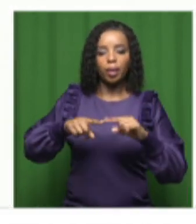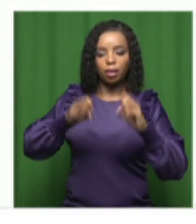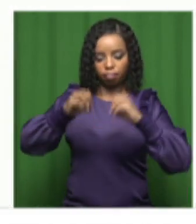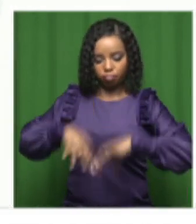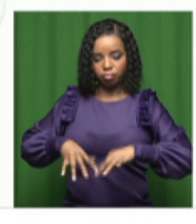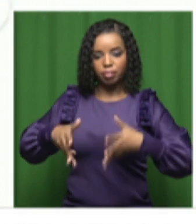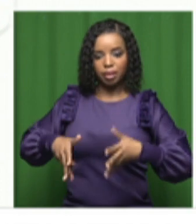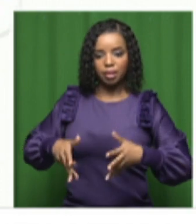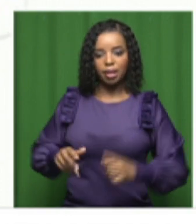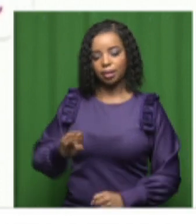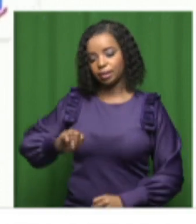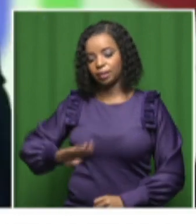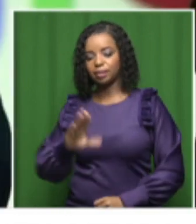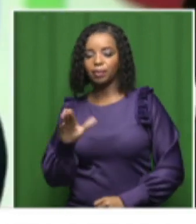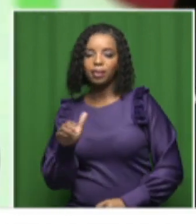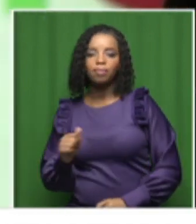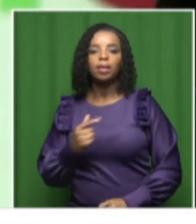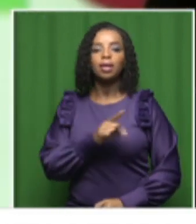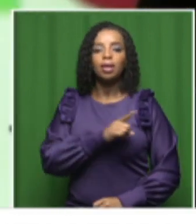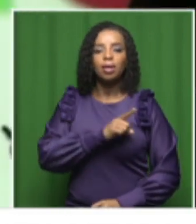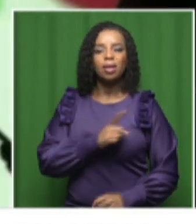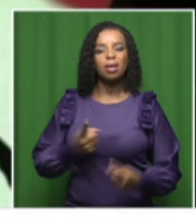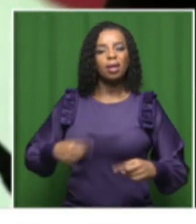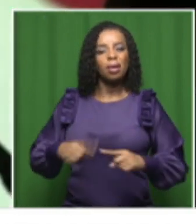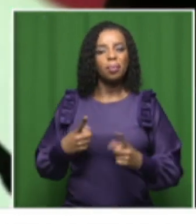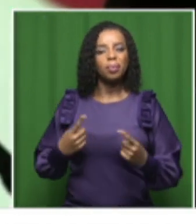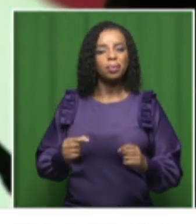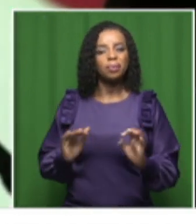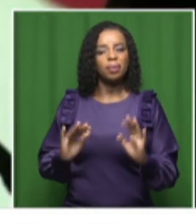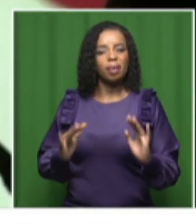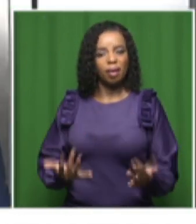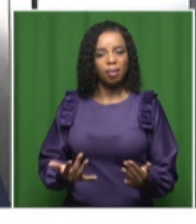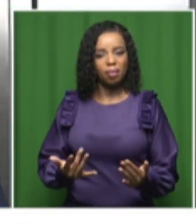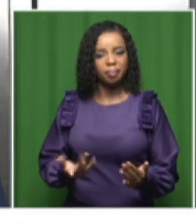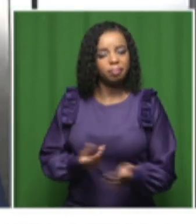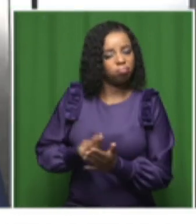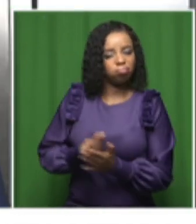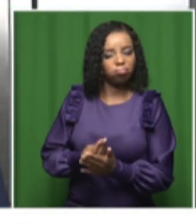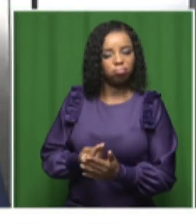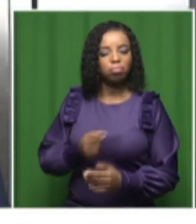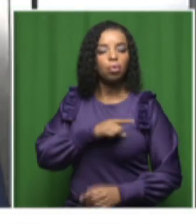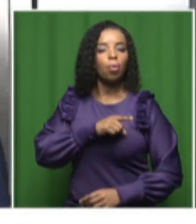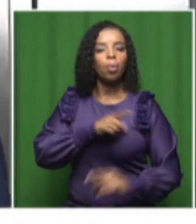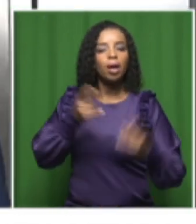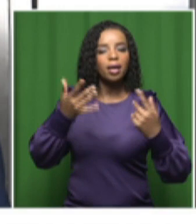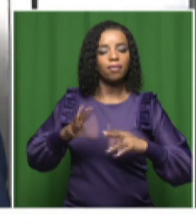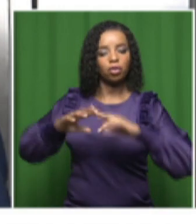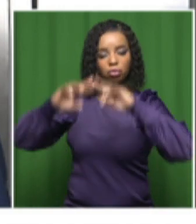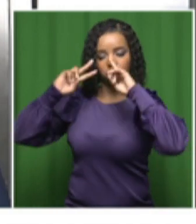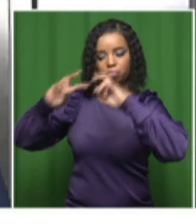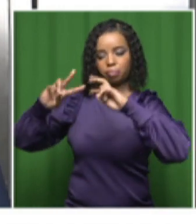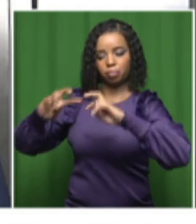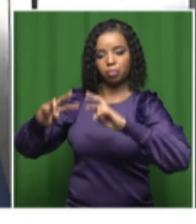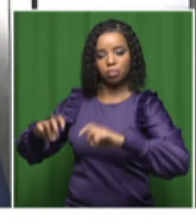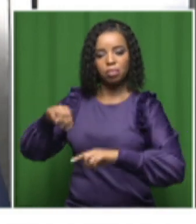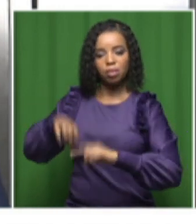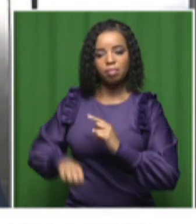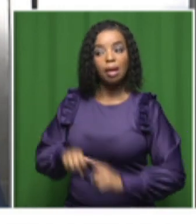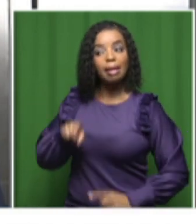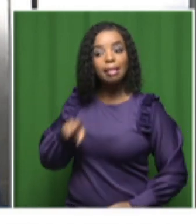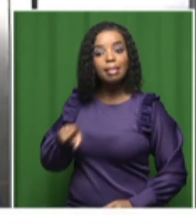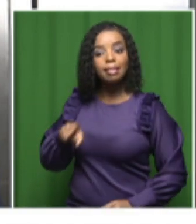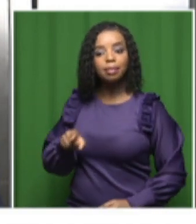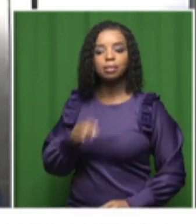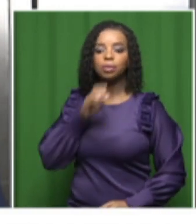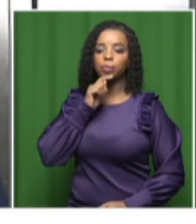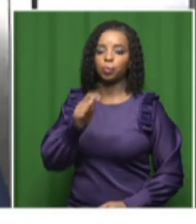commissioned a study through Alpha Beta Economics, and the study has revealed that this cloud region will contribute